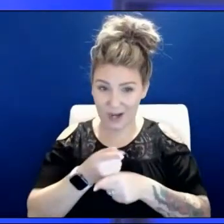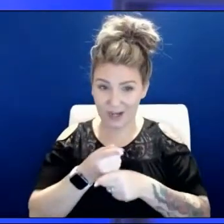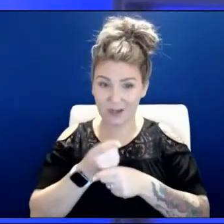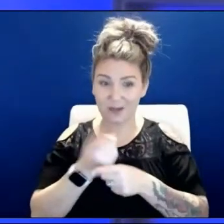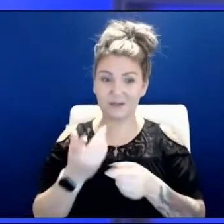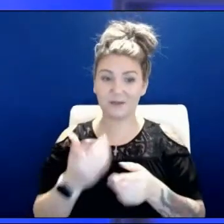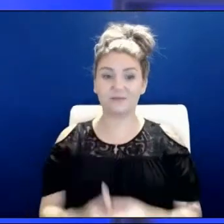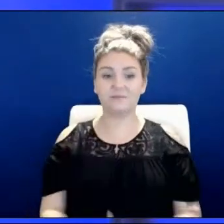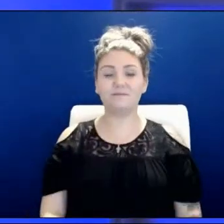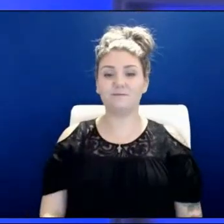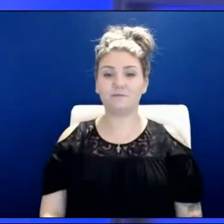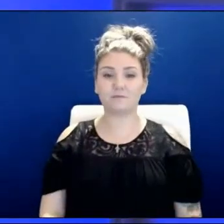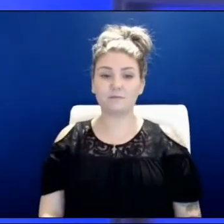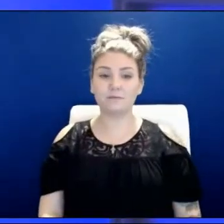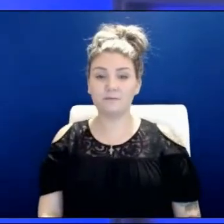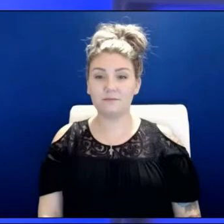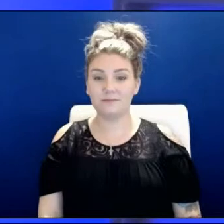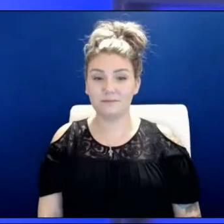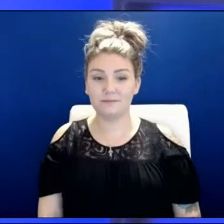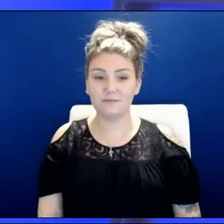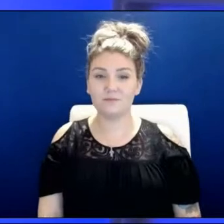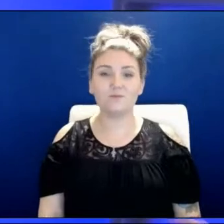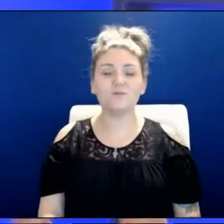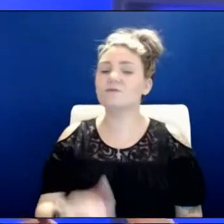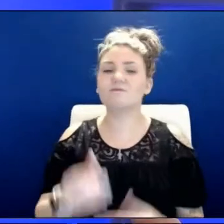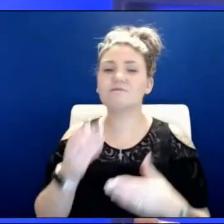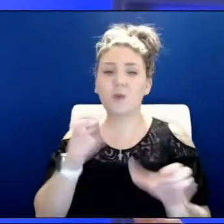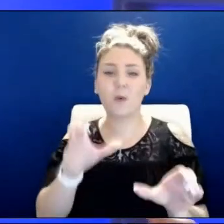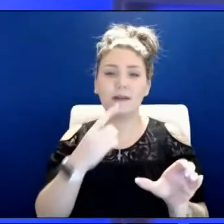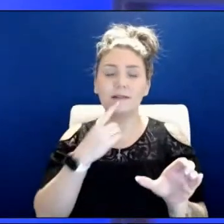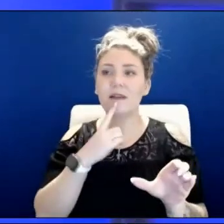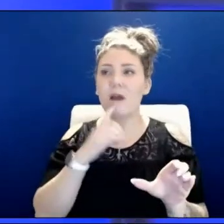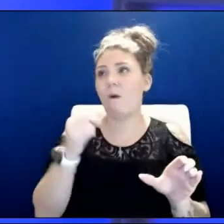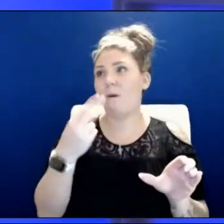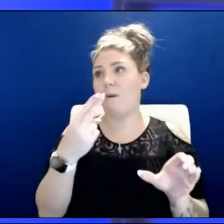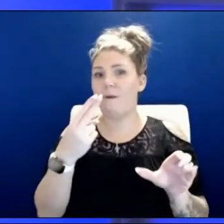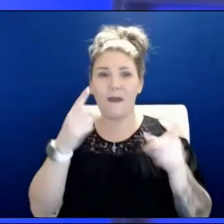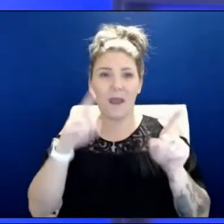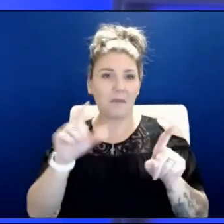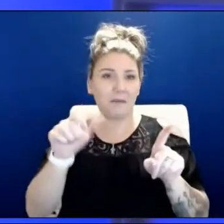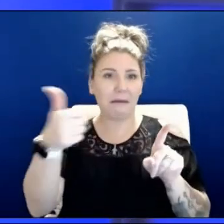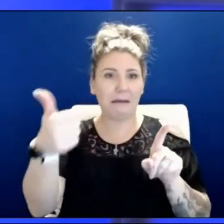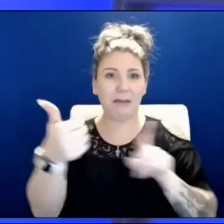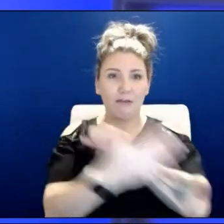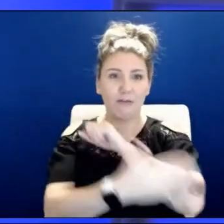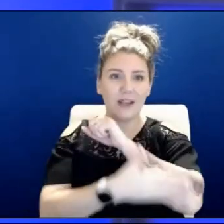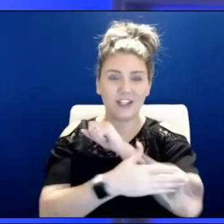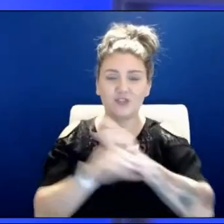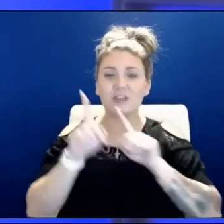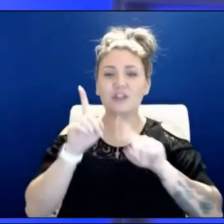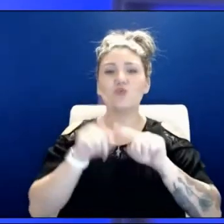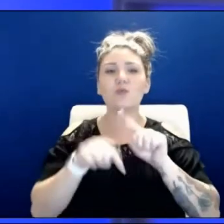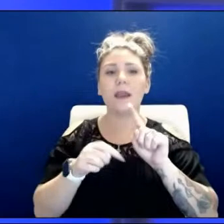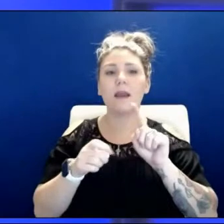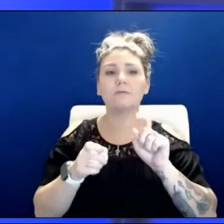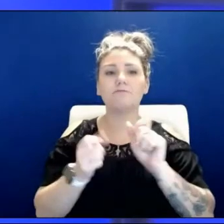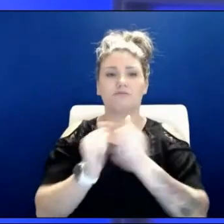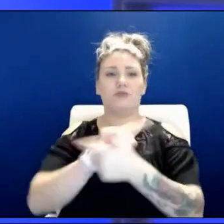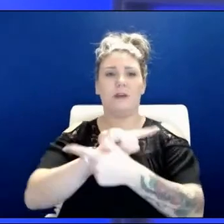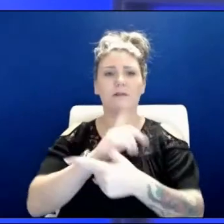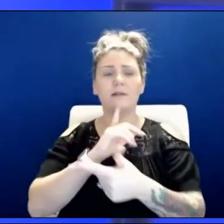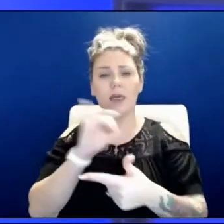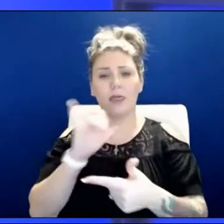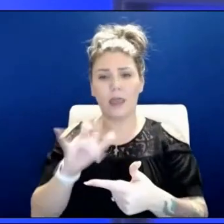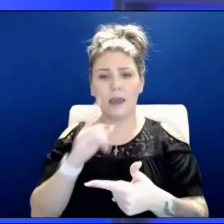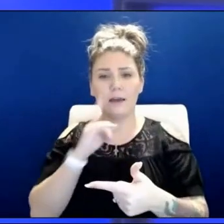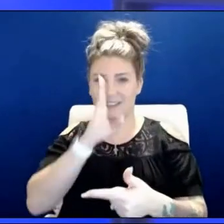don't want to say outright, oh, well, this happened in a different country. We can't translate it. I think that's a little too straightforward way to